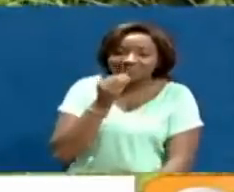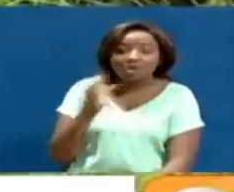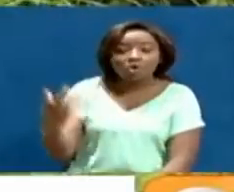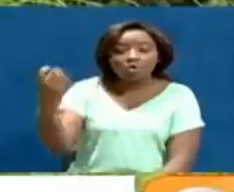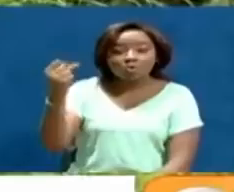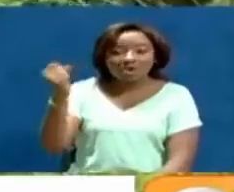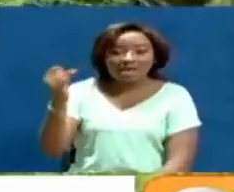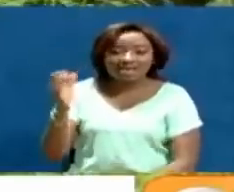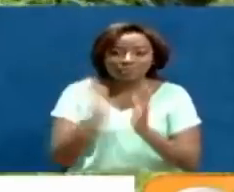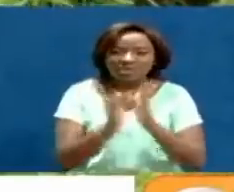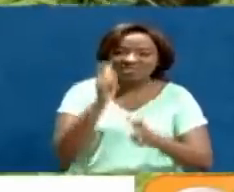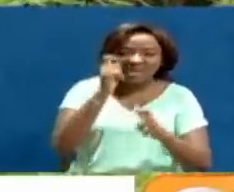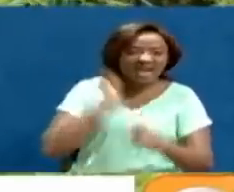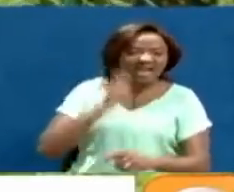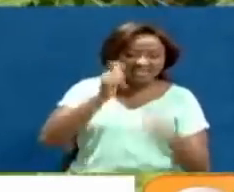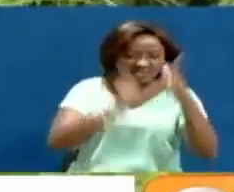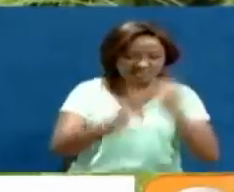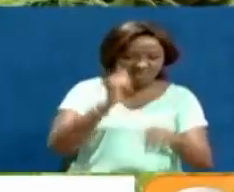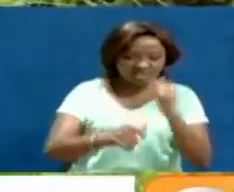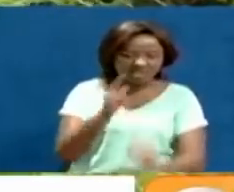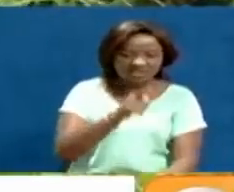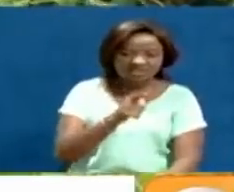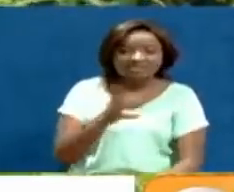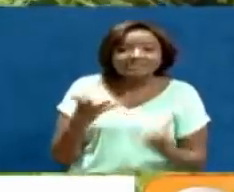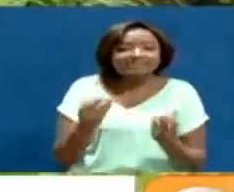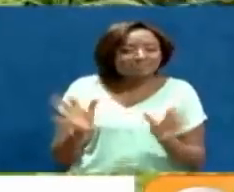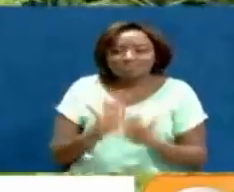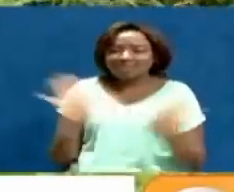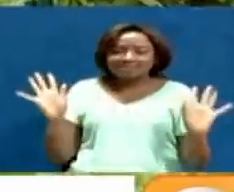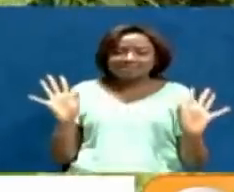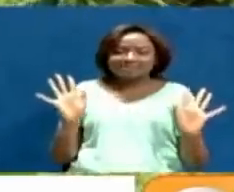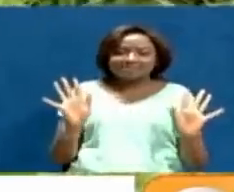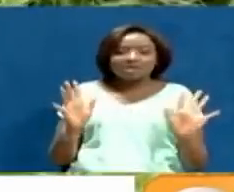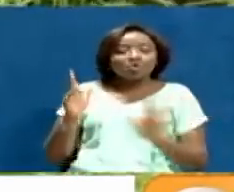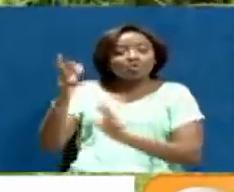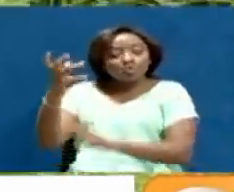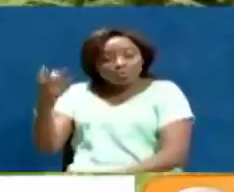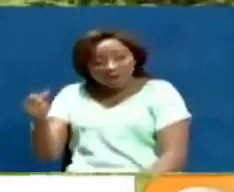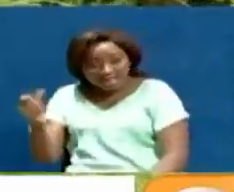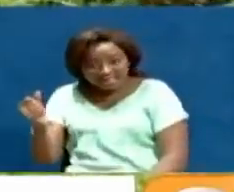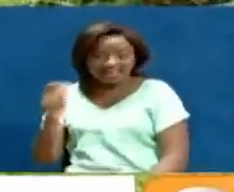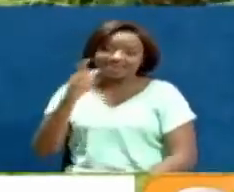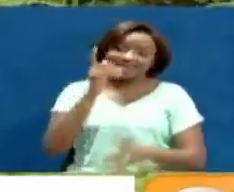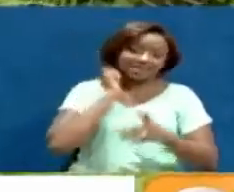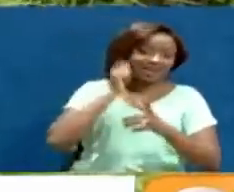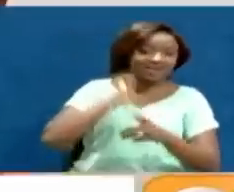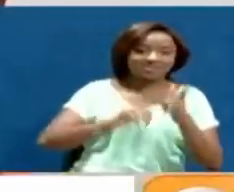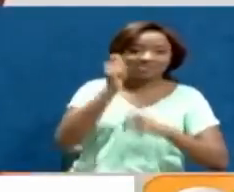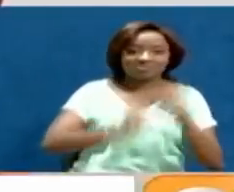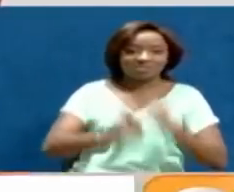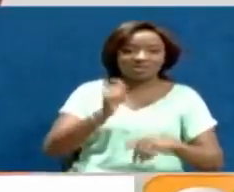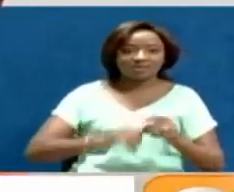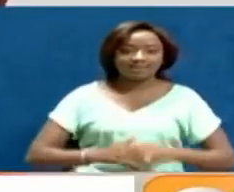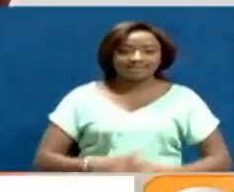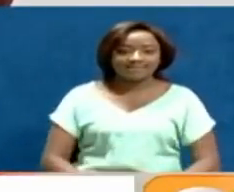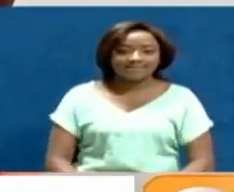Ukali and morsik, yes. As simple as that? Yes. Wow. Ugali and morsik. I